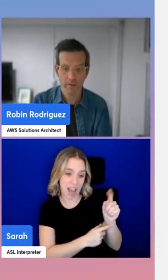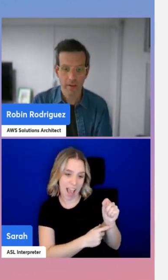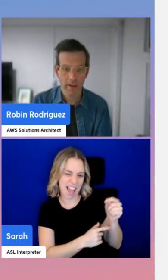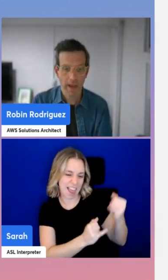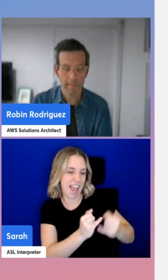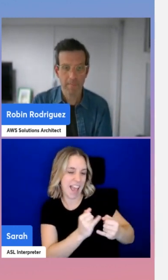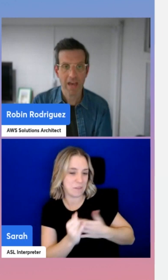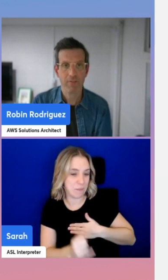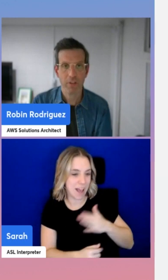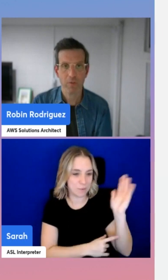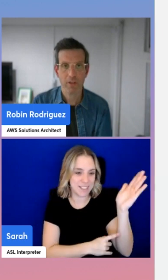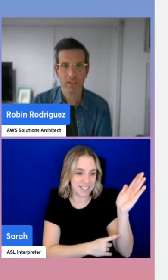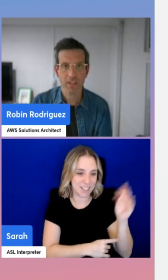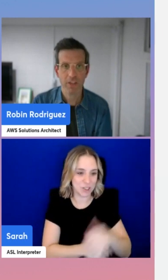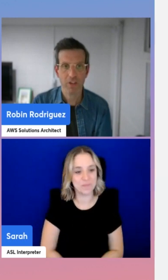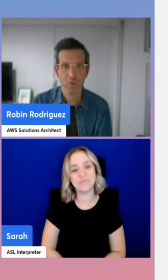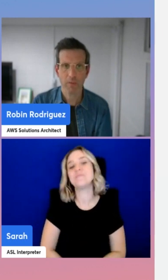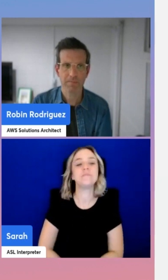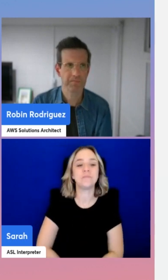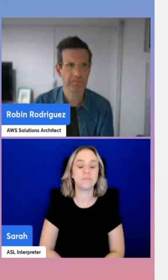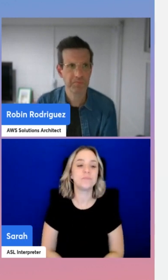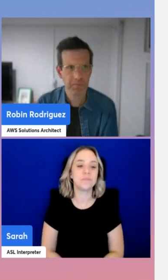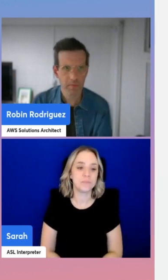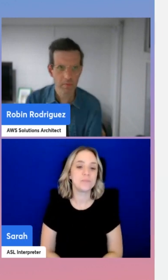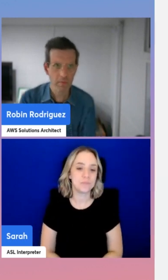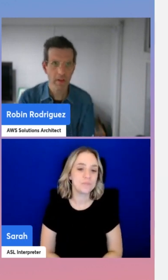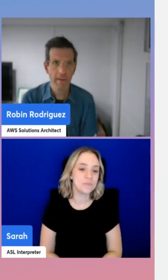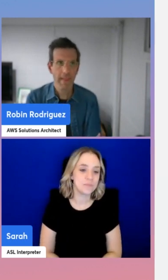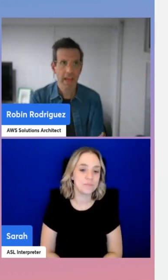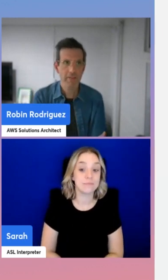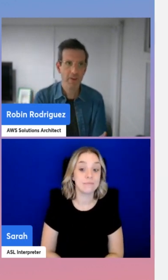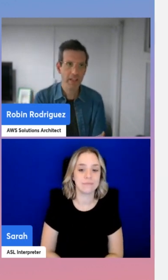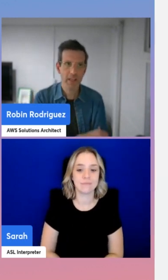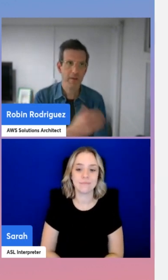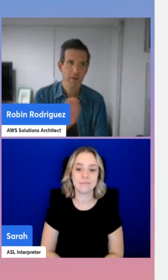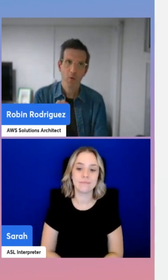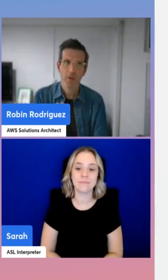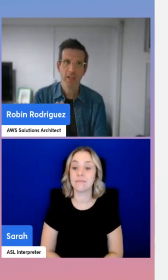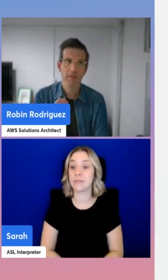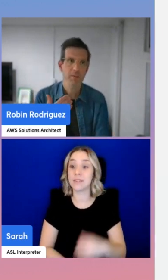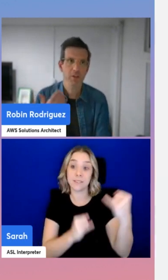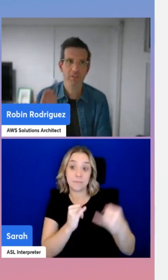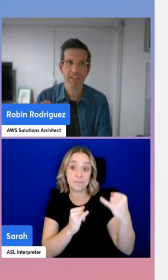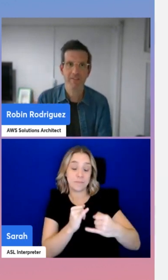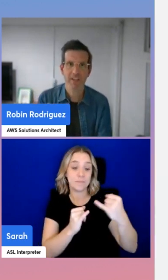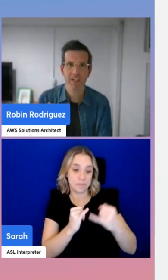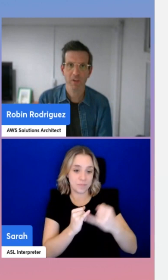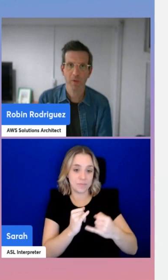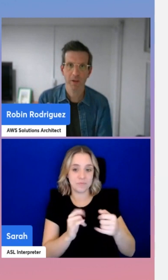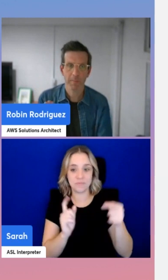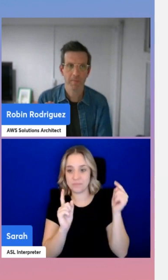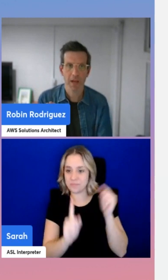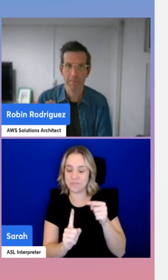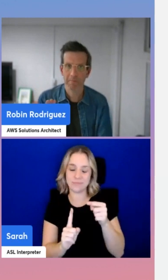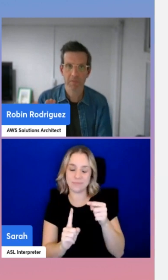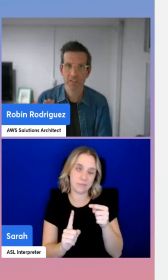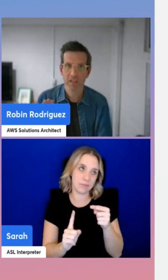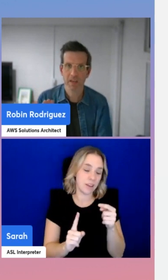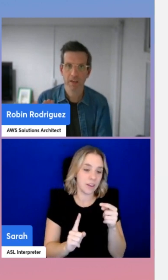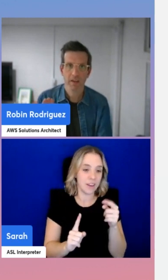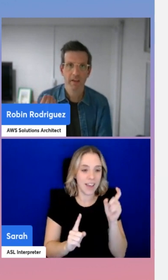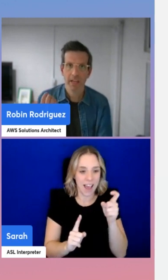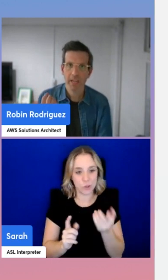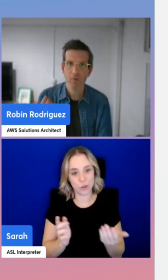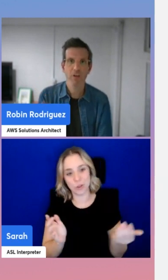of after this presentation as well. And finally, when it comes to reinventing the wheel, and